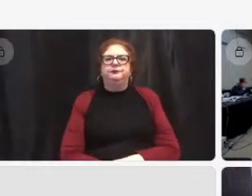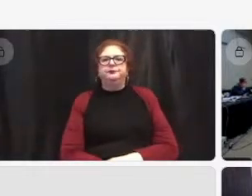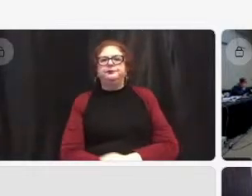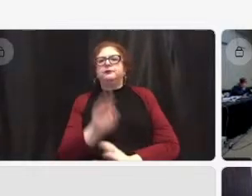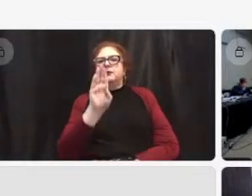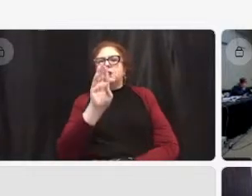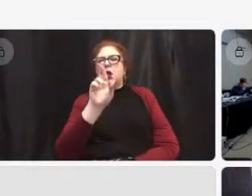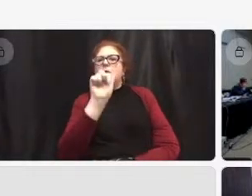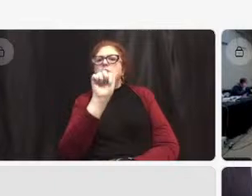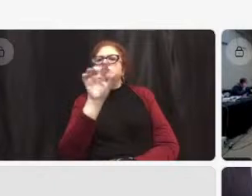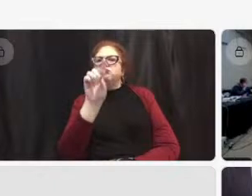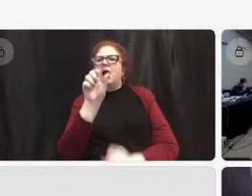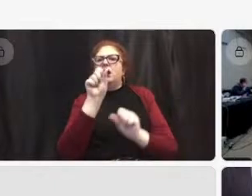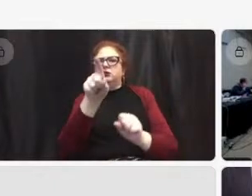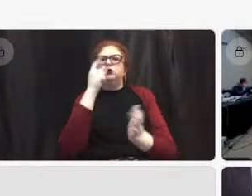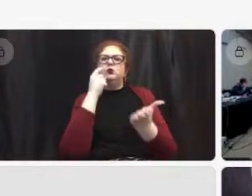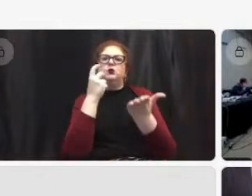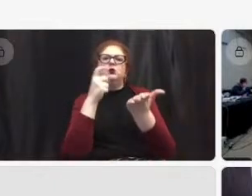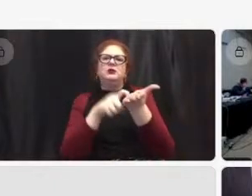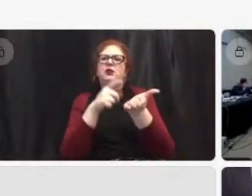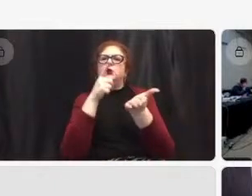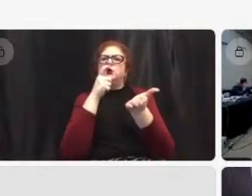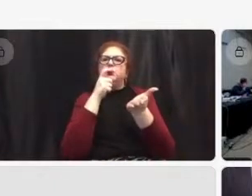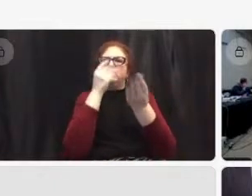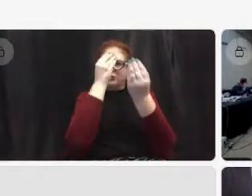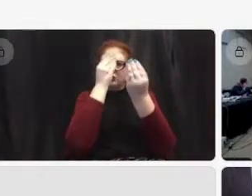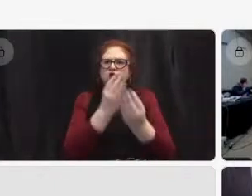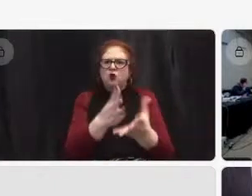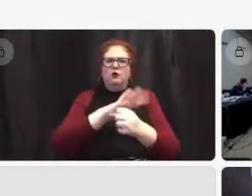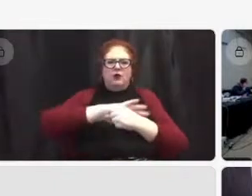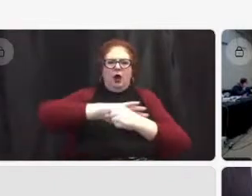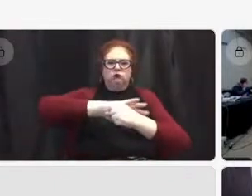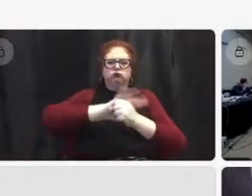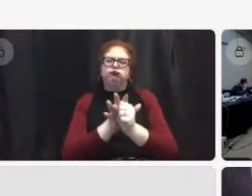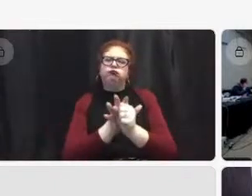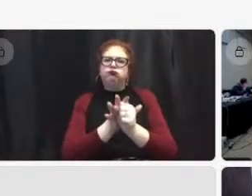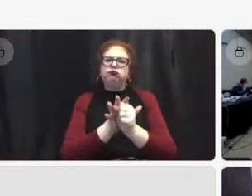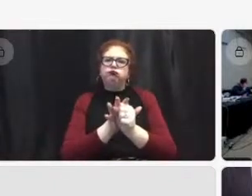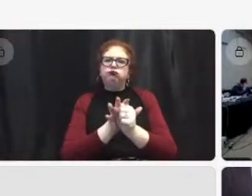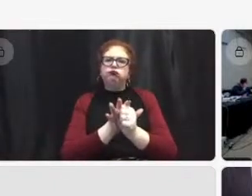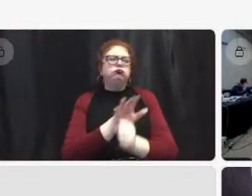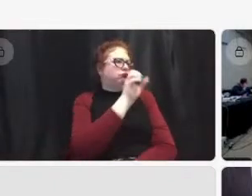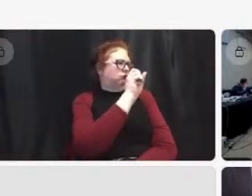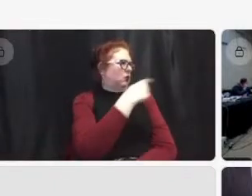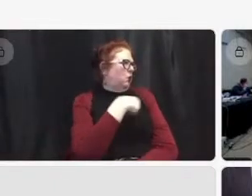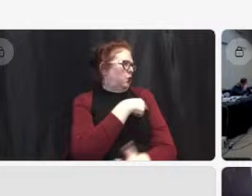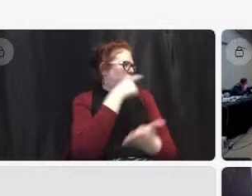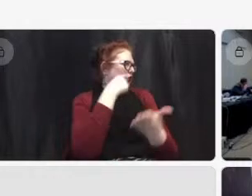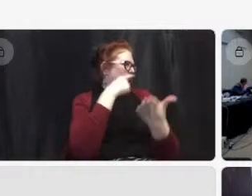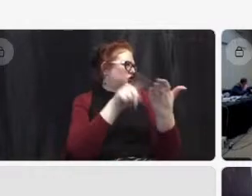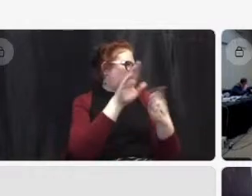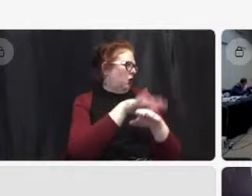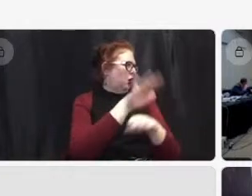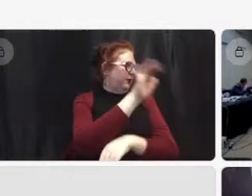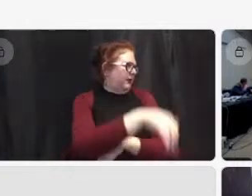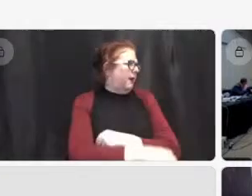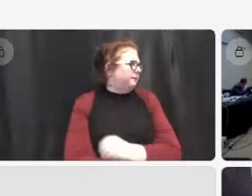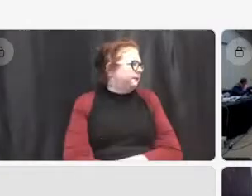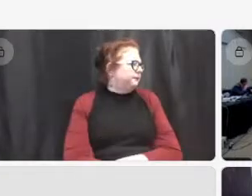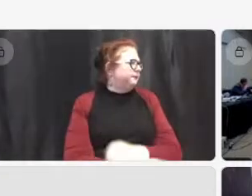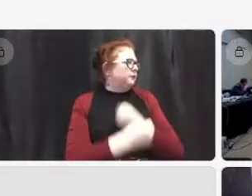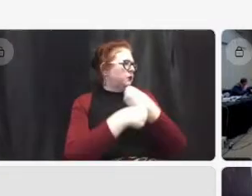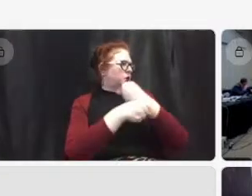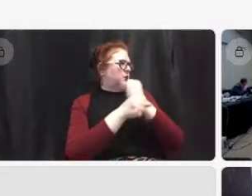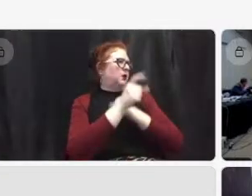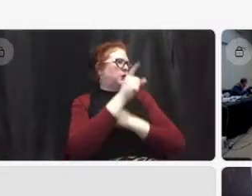within the certain radius? Okay, we're checking on that here, Mr. Bailey, just to make sure